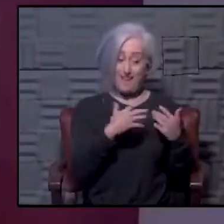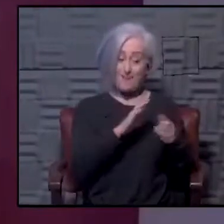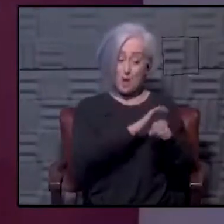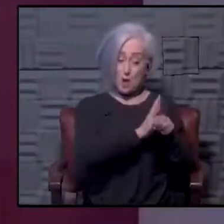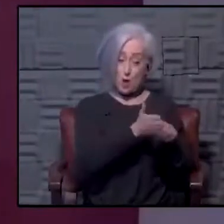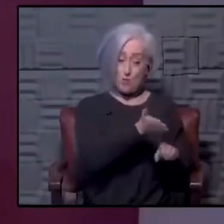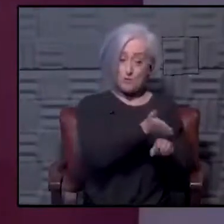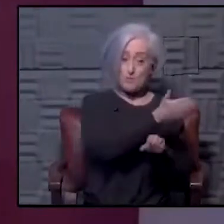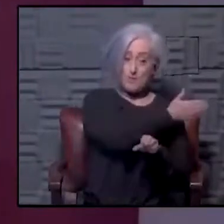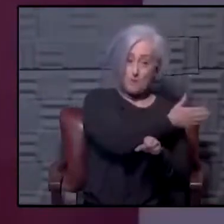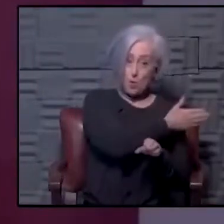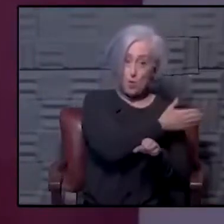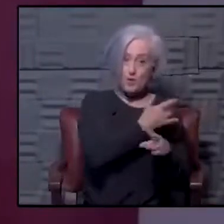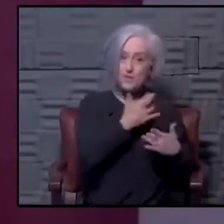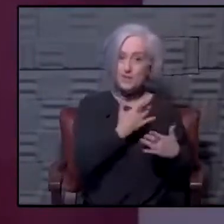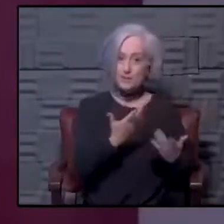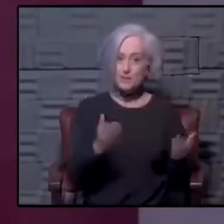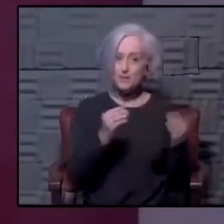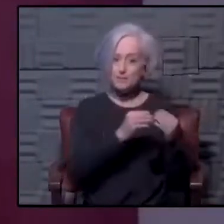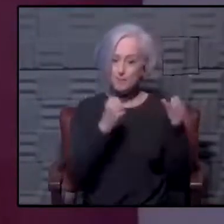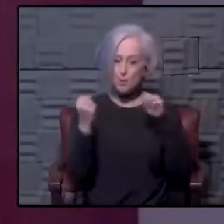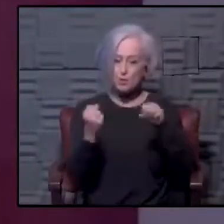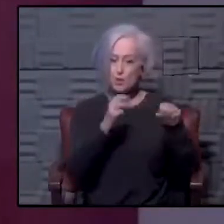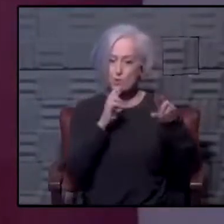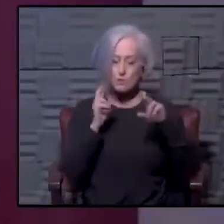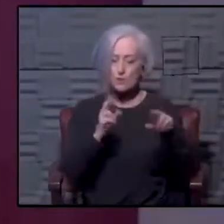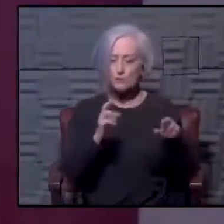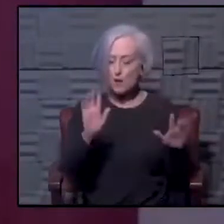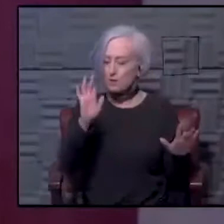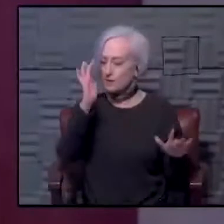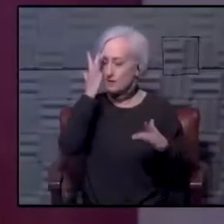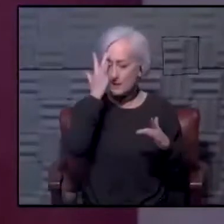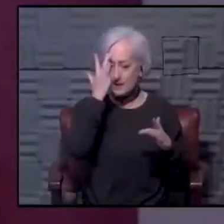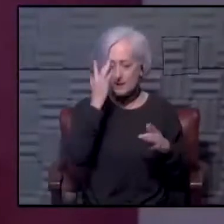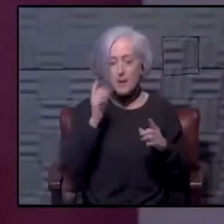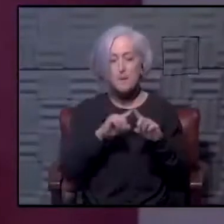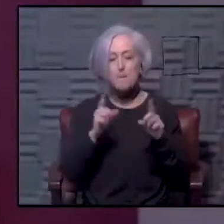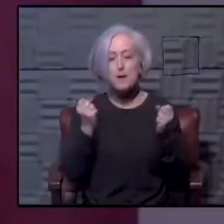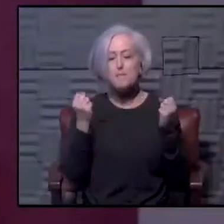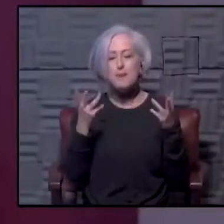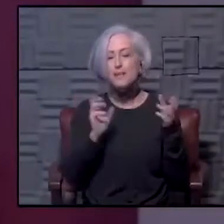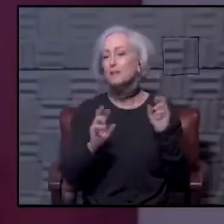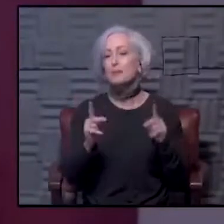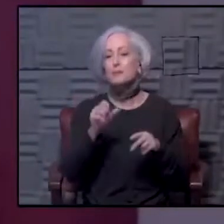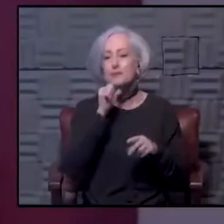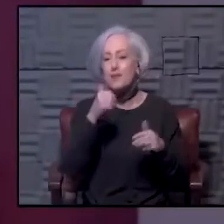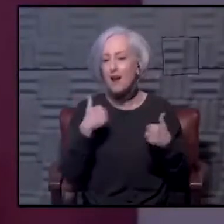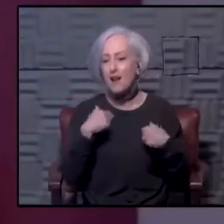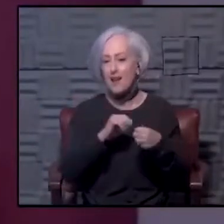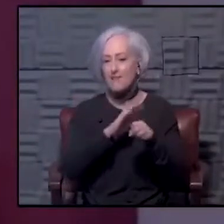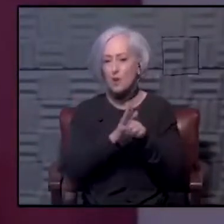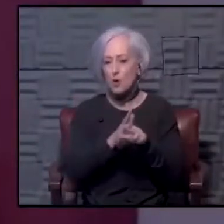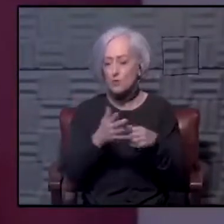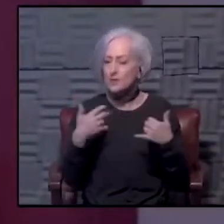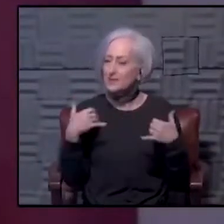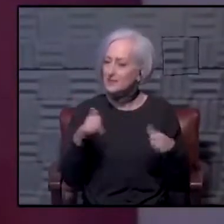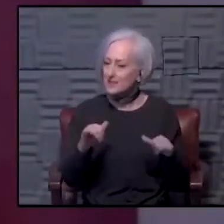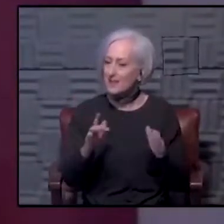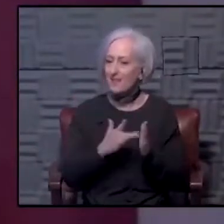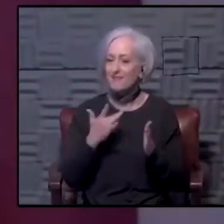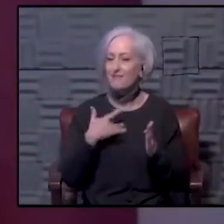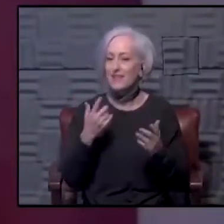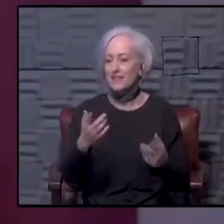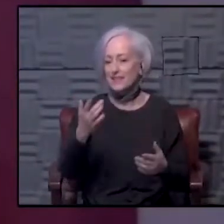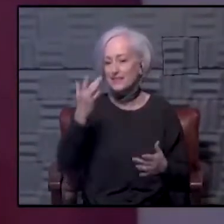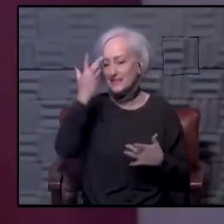more strong of a response, taking them out. But I also know many who didn't have COVID, and it's also taking them out for the next